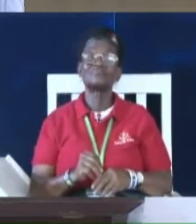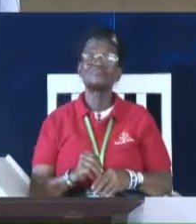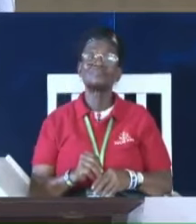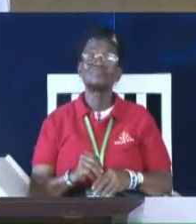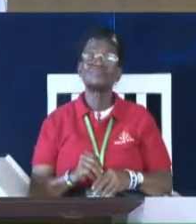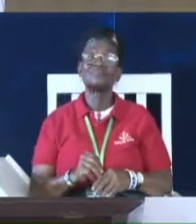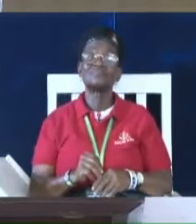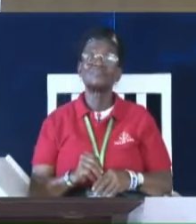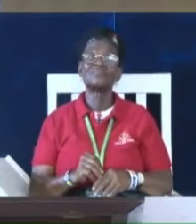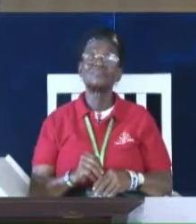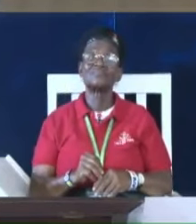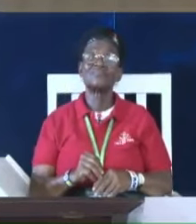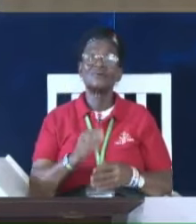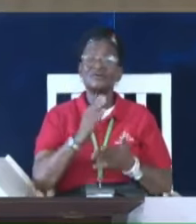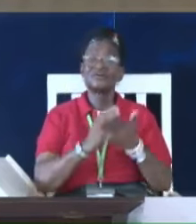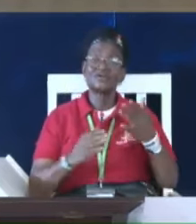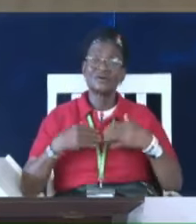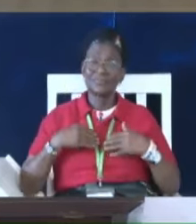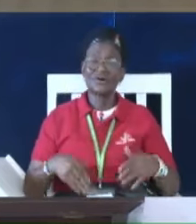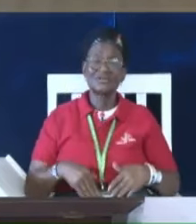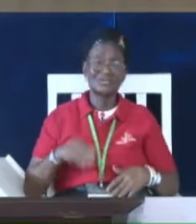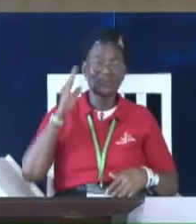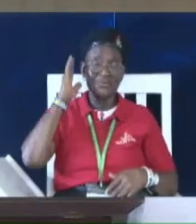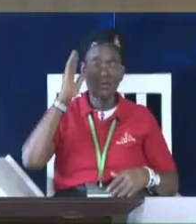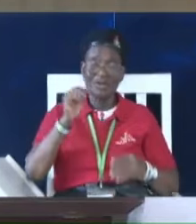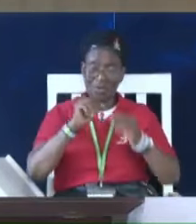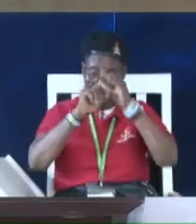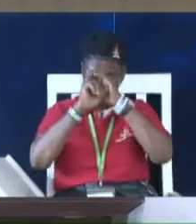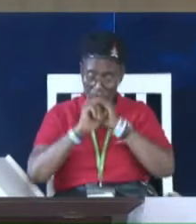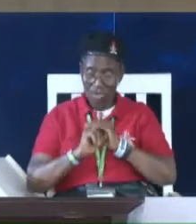See, somebody is going to worship God tonight